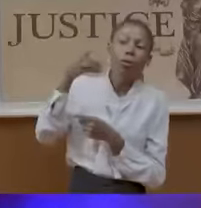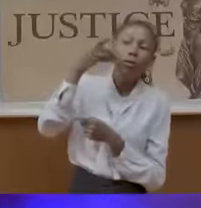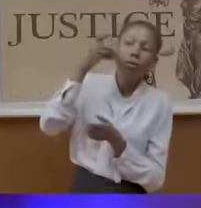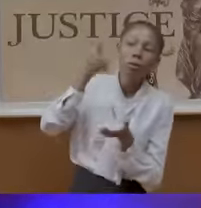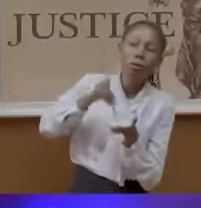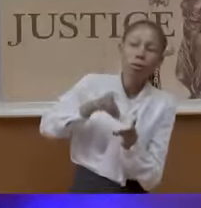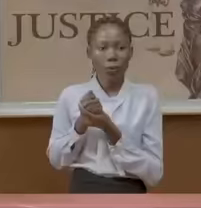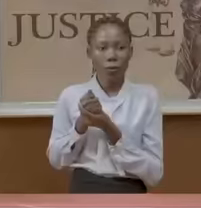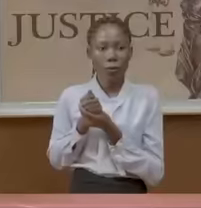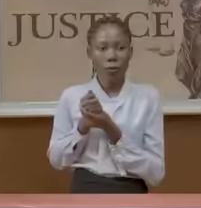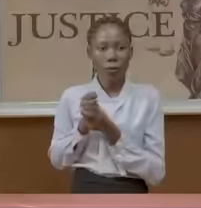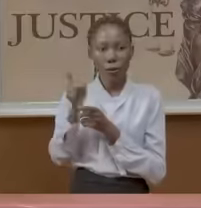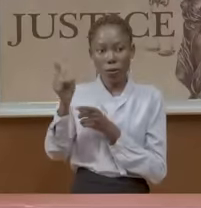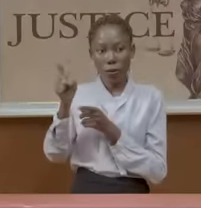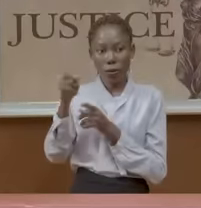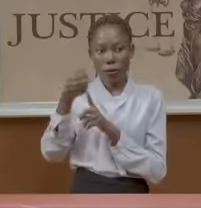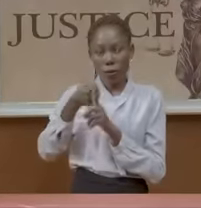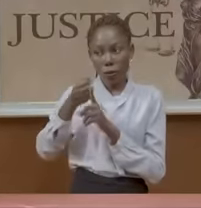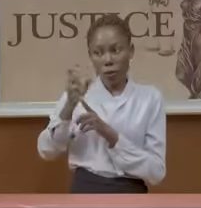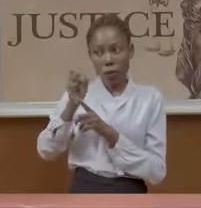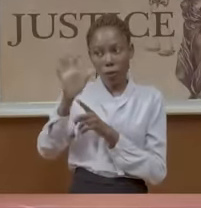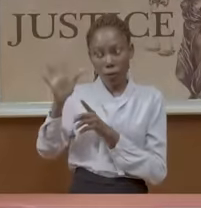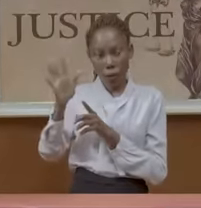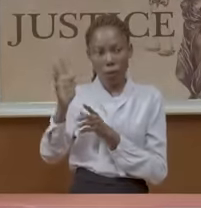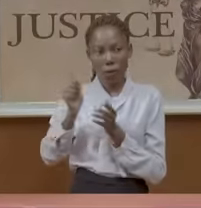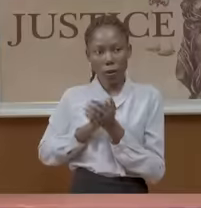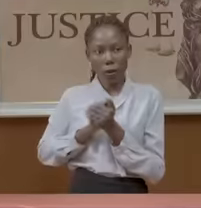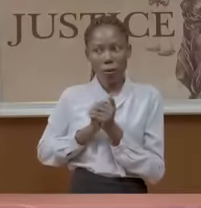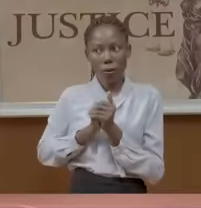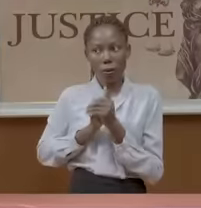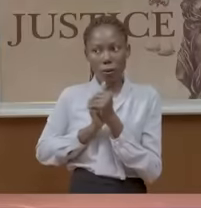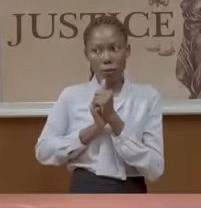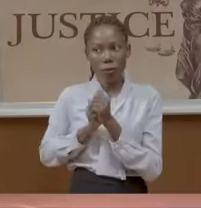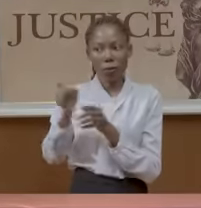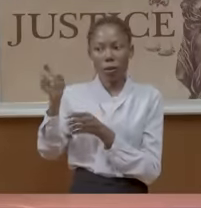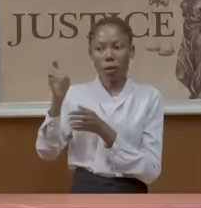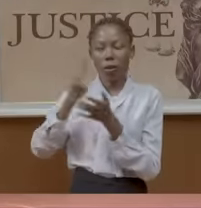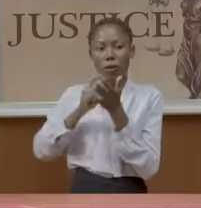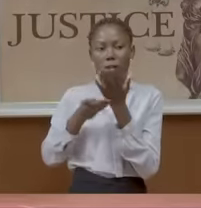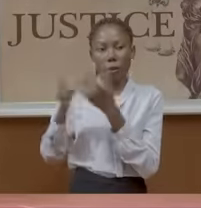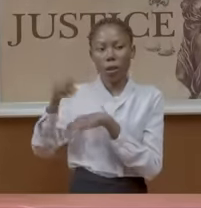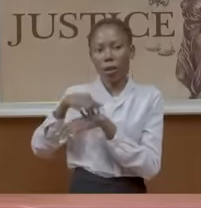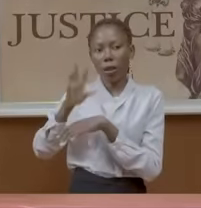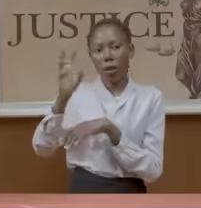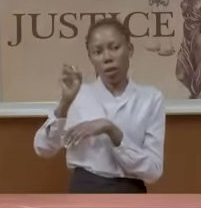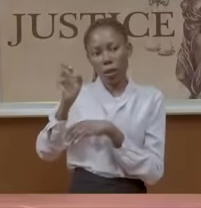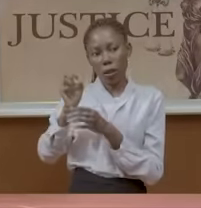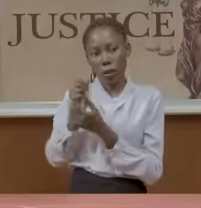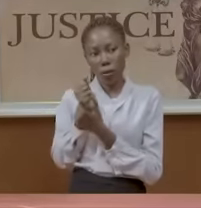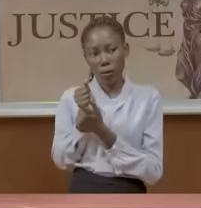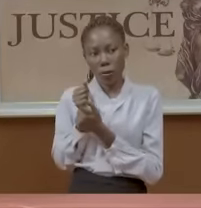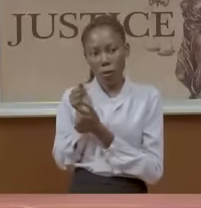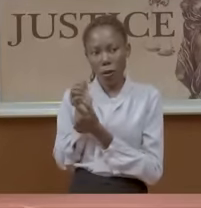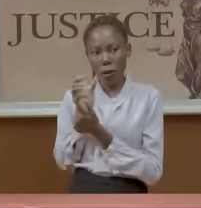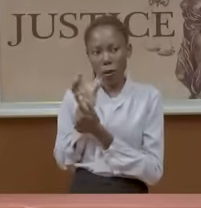daughter's account. She doesn't have an account. You said you are earning 35,000. Yes. December, I sent 30. Wait. Well, how do